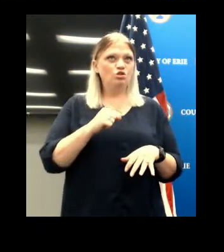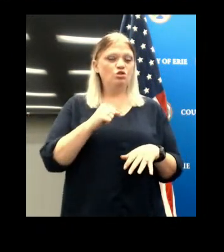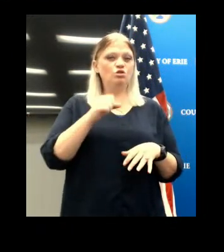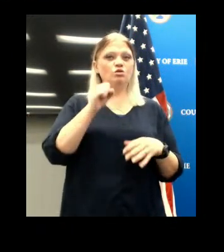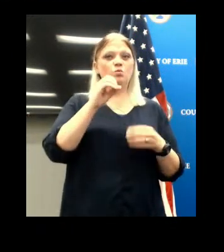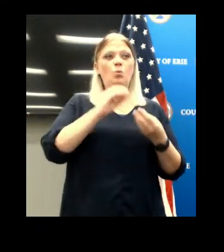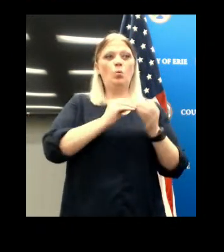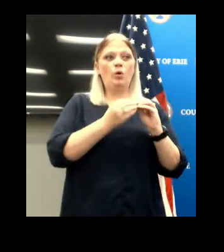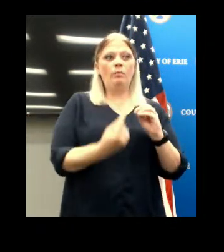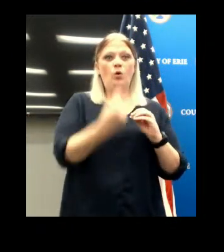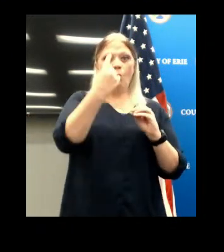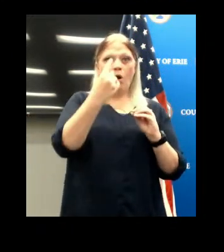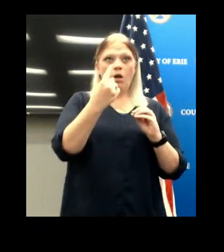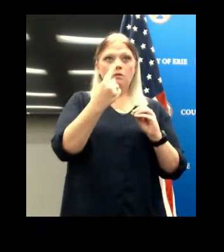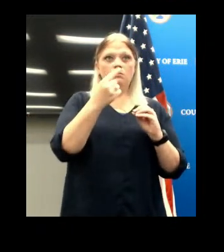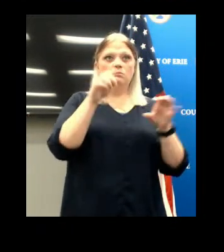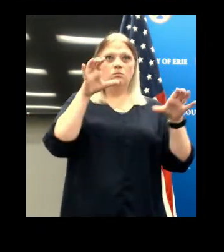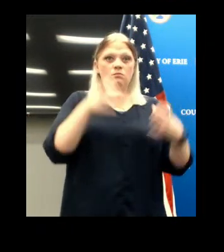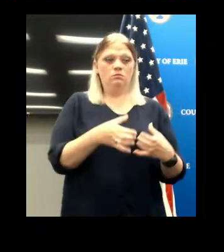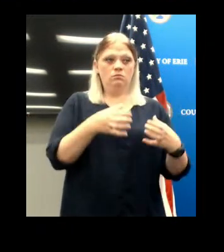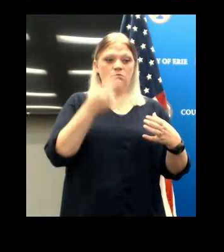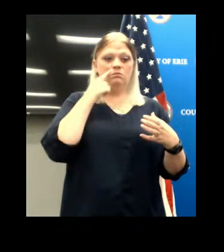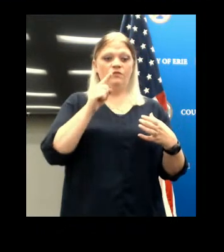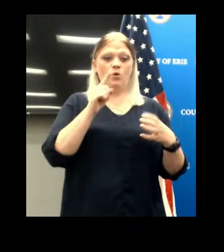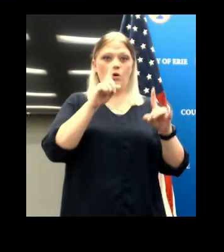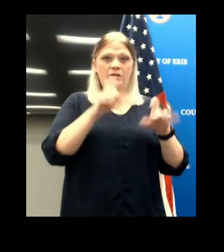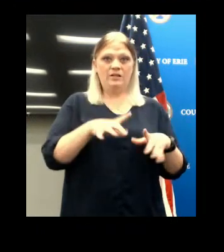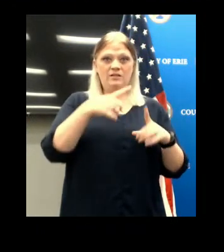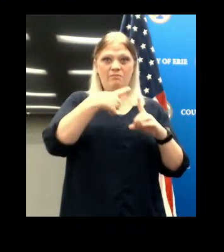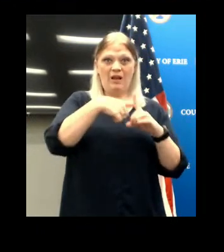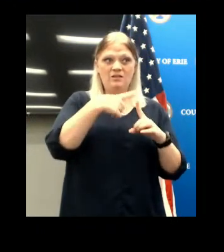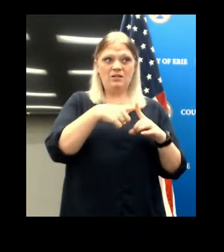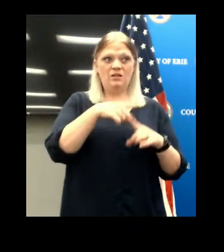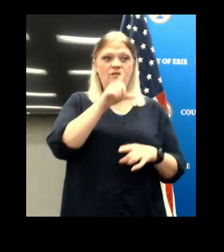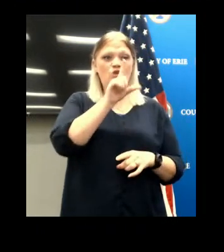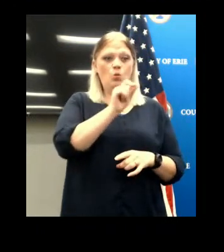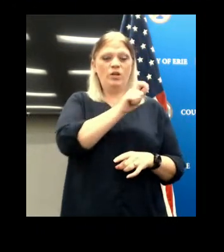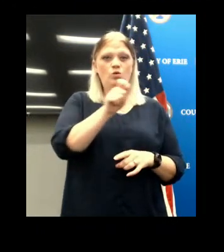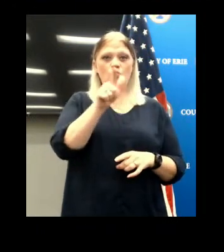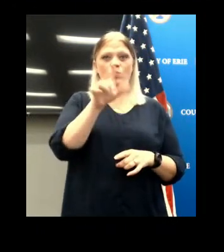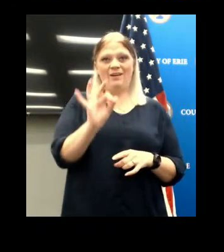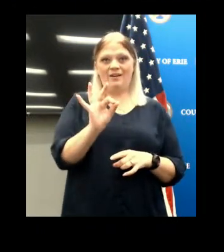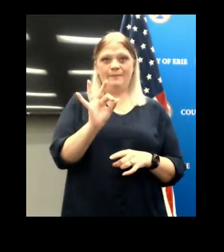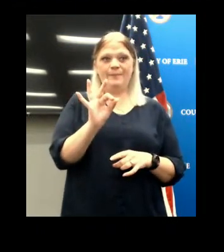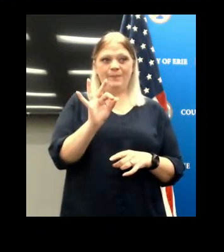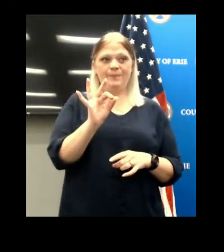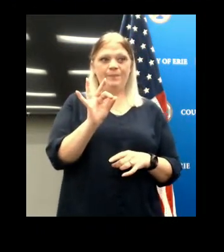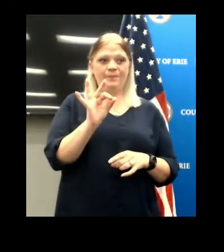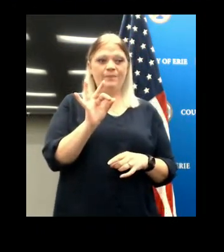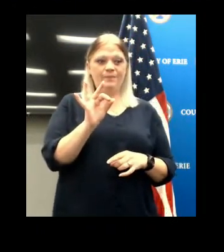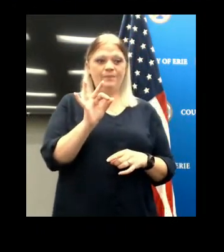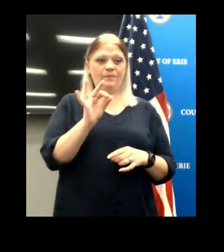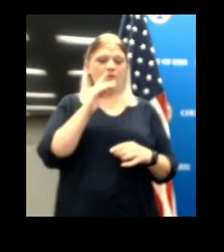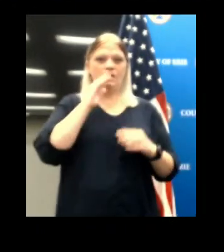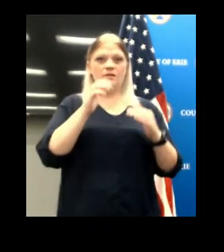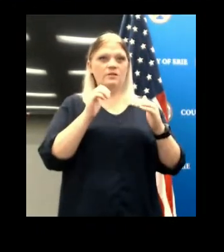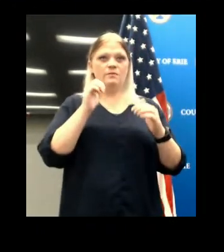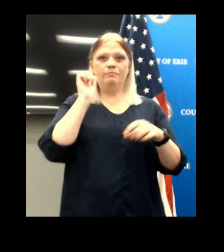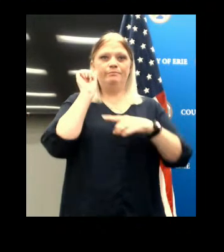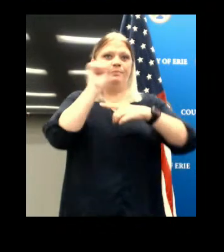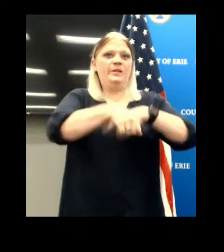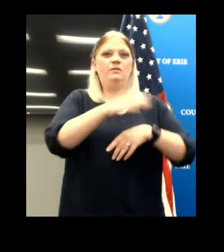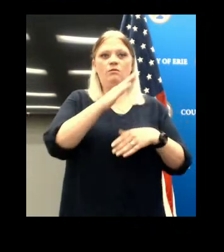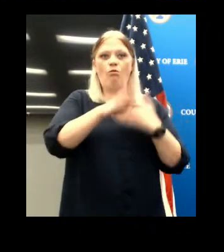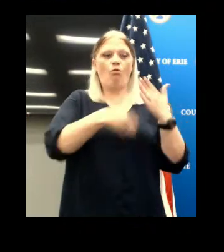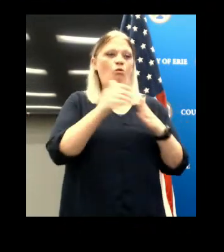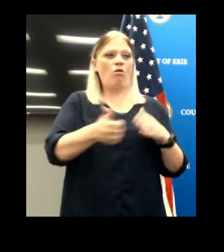number one category for those who are testing positive is 20 to 29. It has surpassed all other categories at